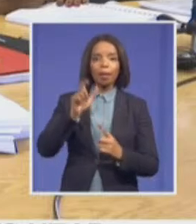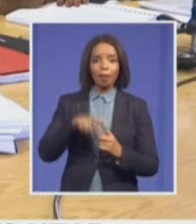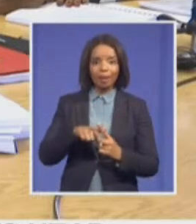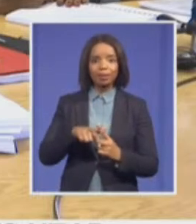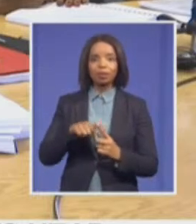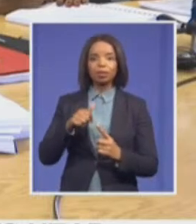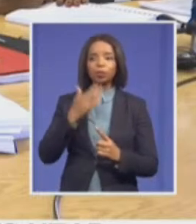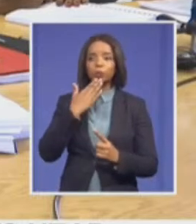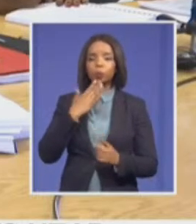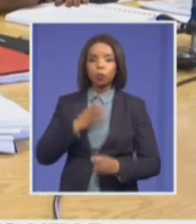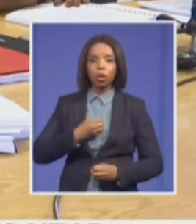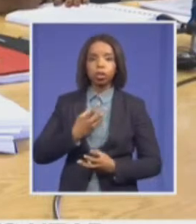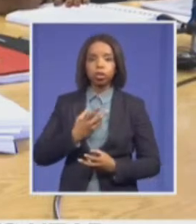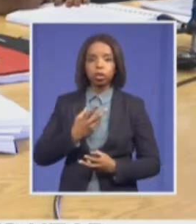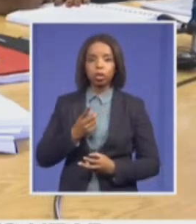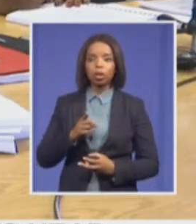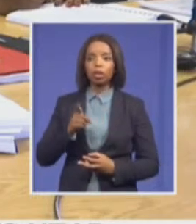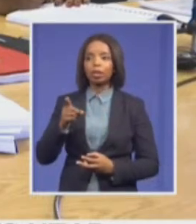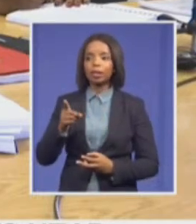affidavit